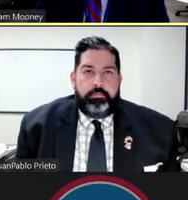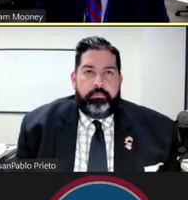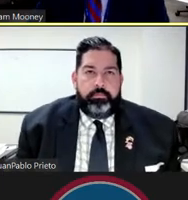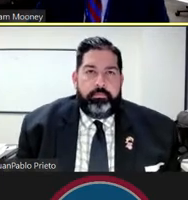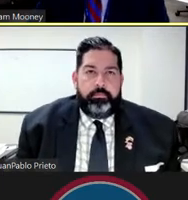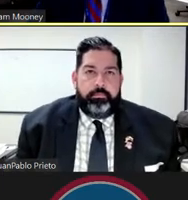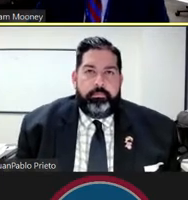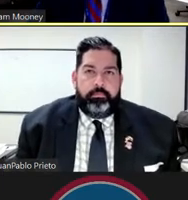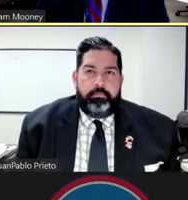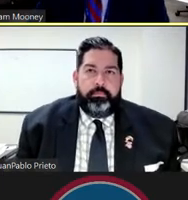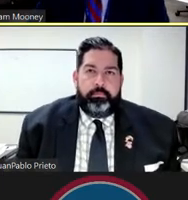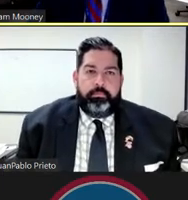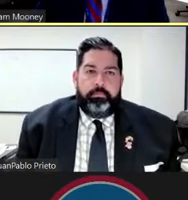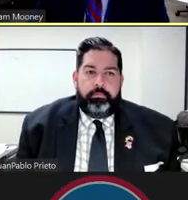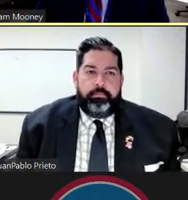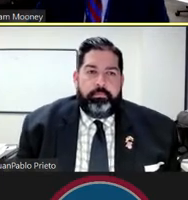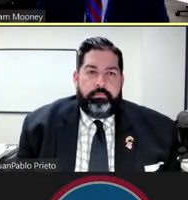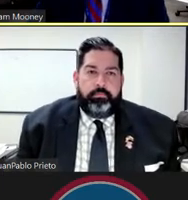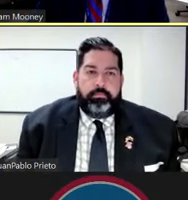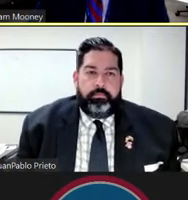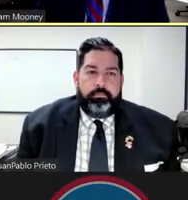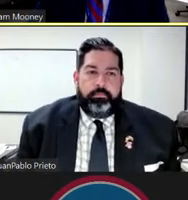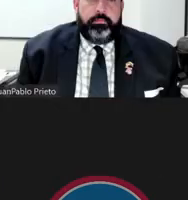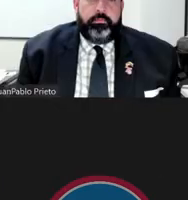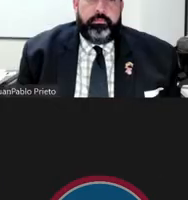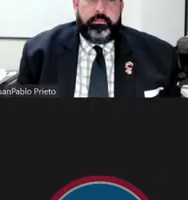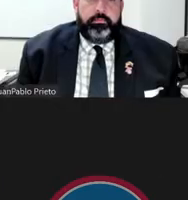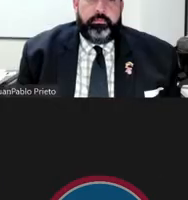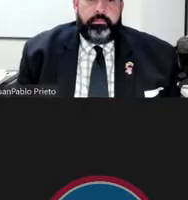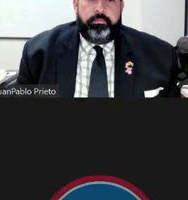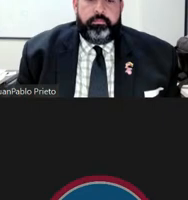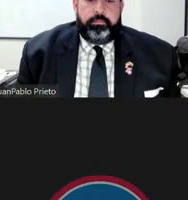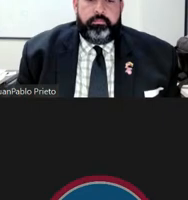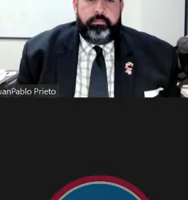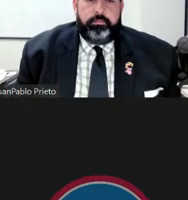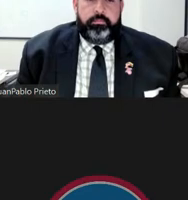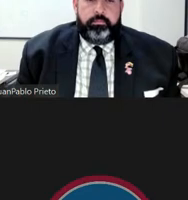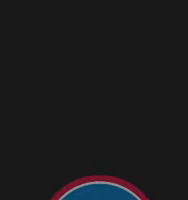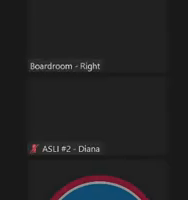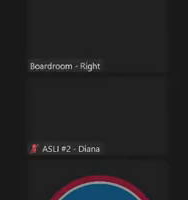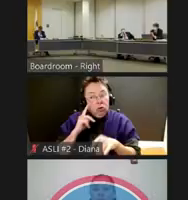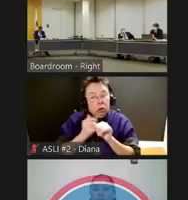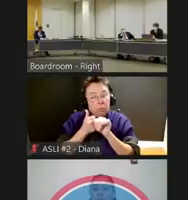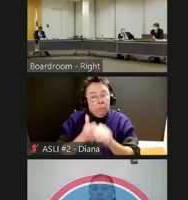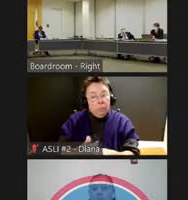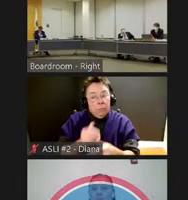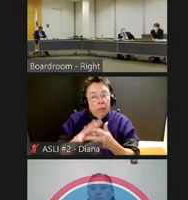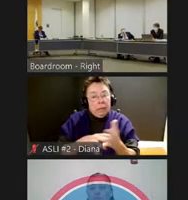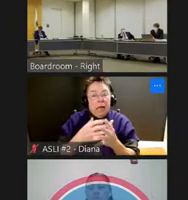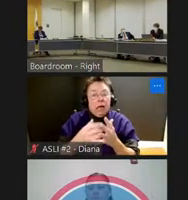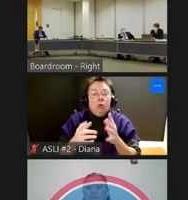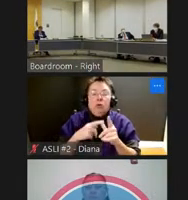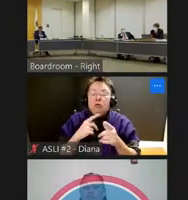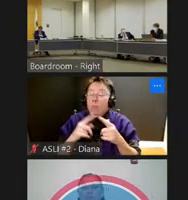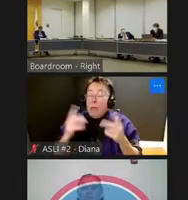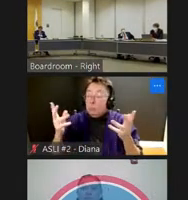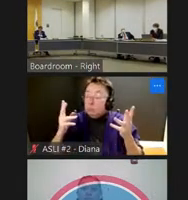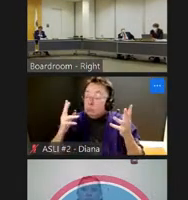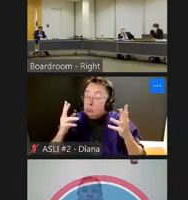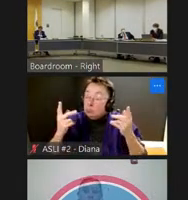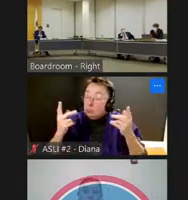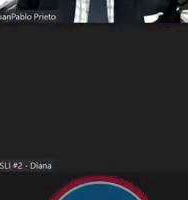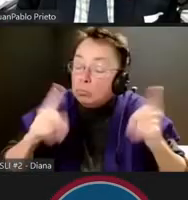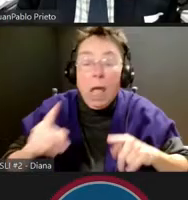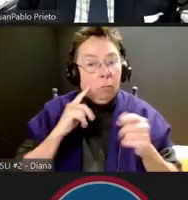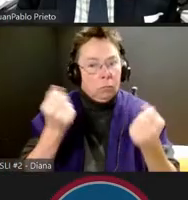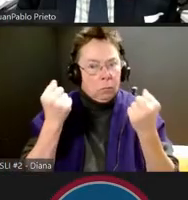And I will move on to our RPM phase one program, which continues on budget and tight to schedule to move forward to kind of the progress side here. So a lot